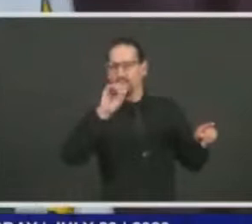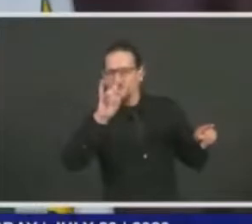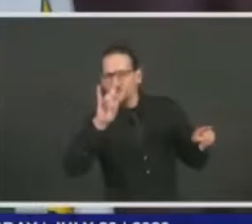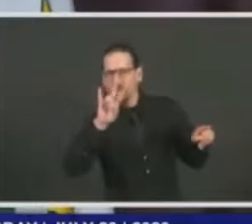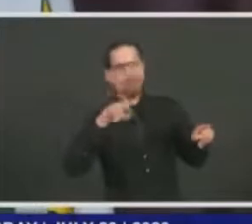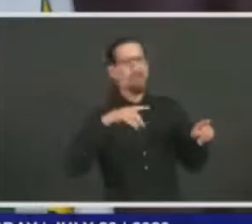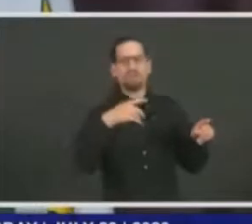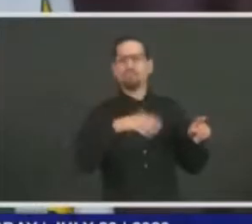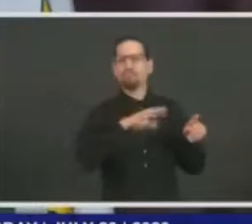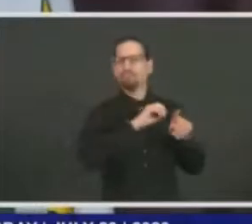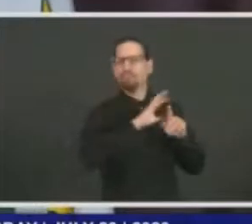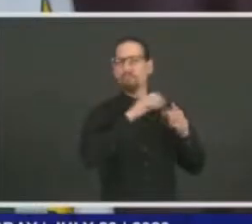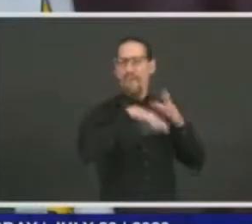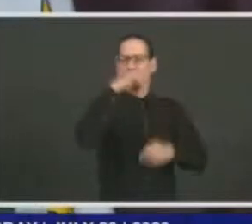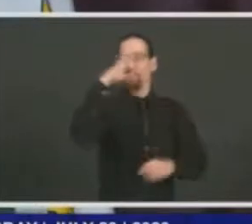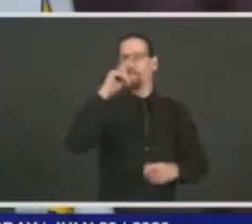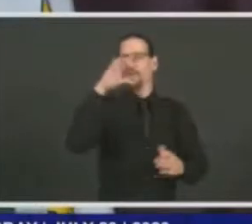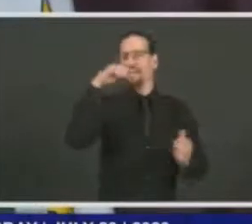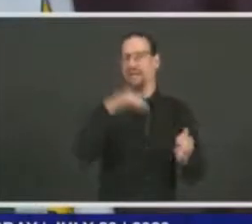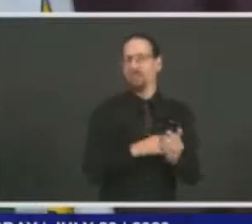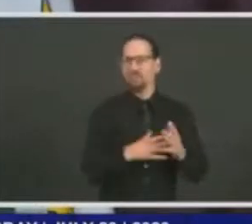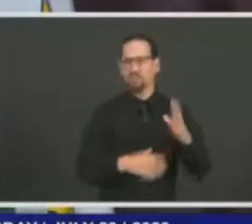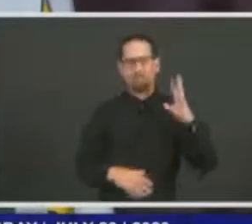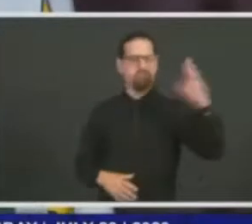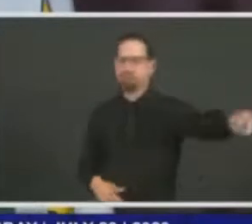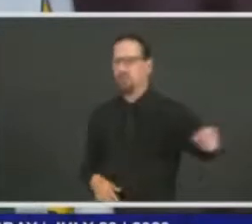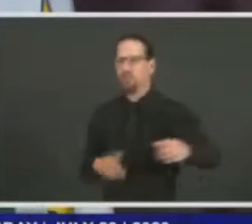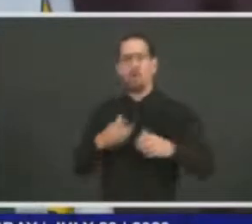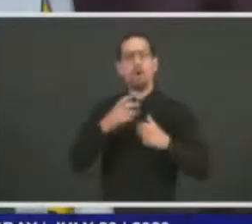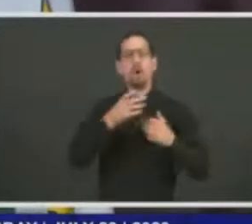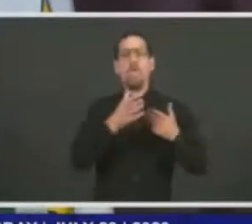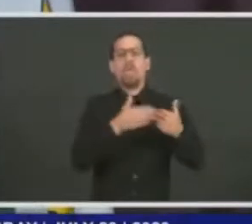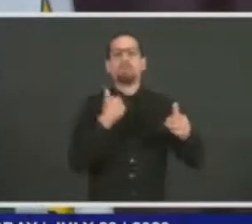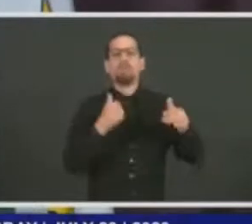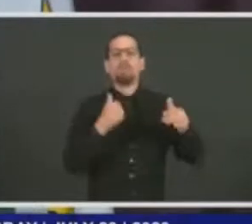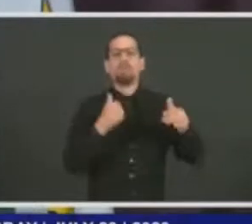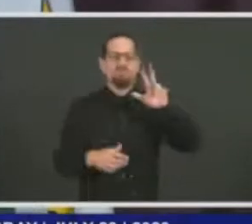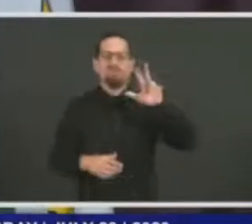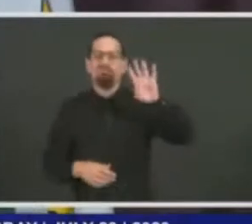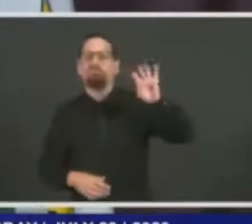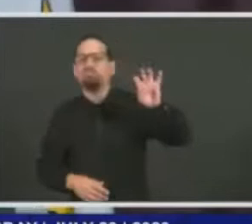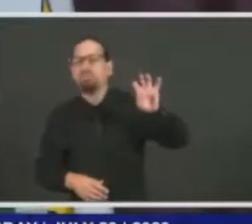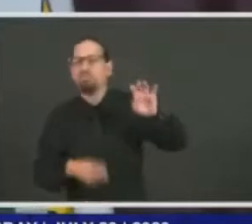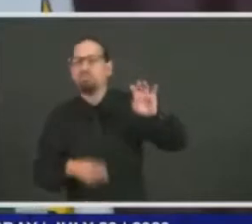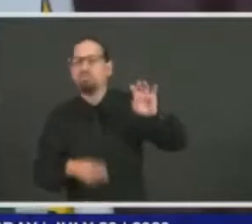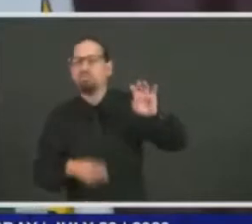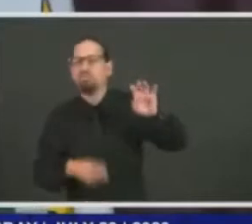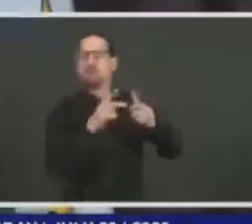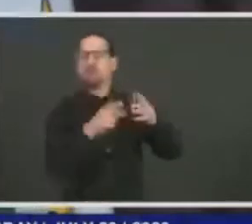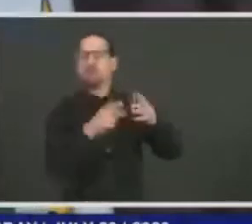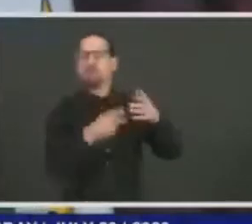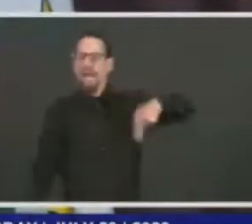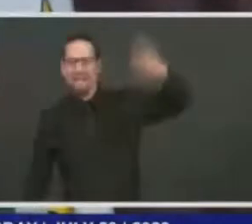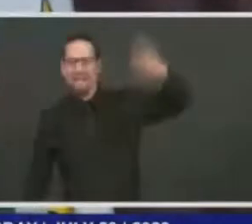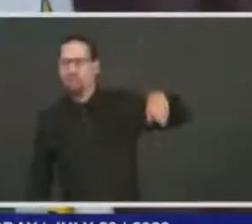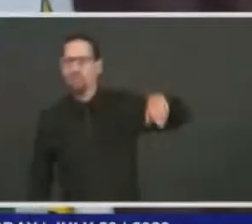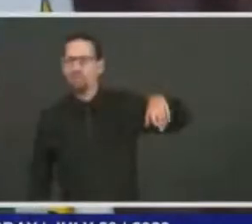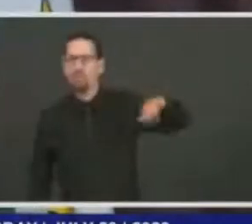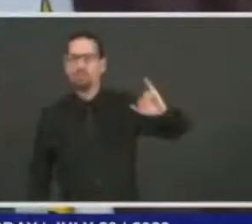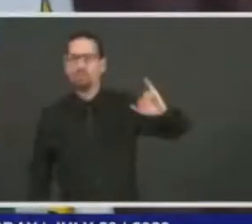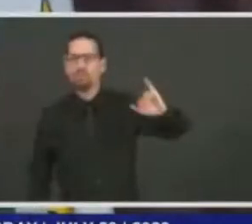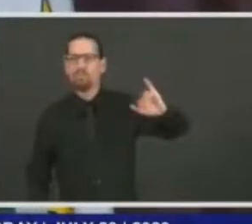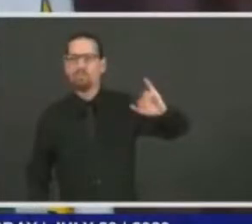states, or Texas, or Arizona, or California, we'd be having a very different conversation right now. But if we can